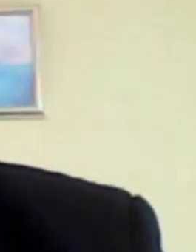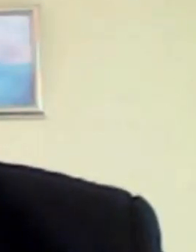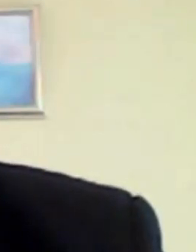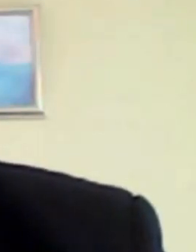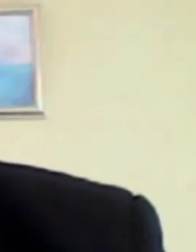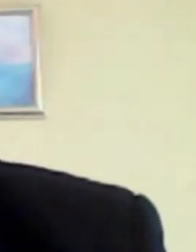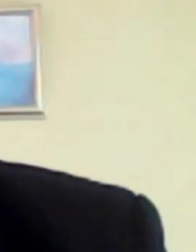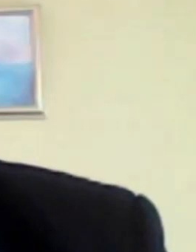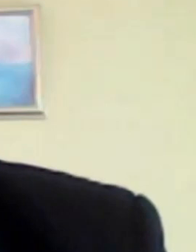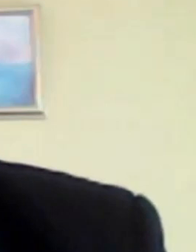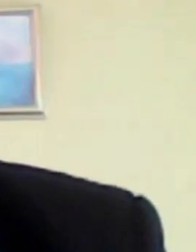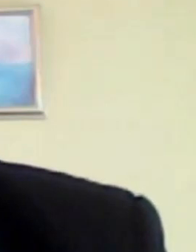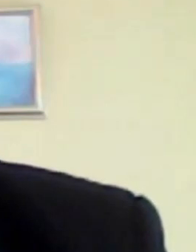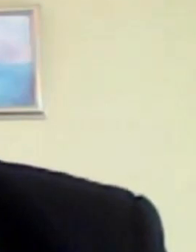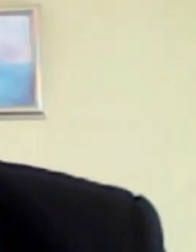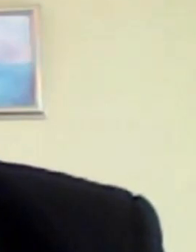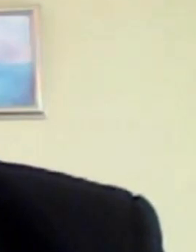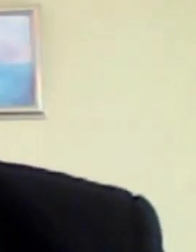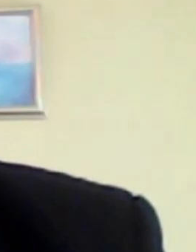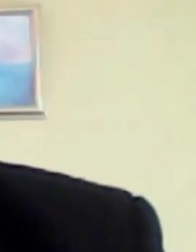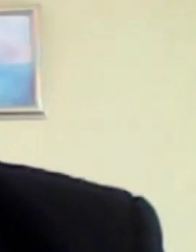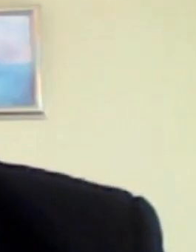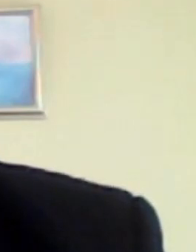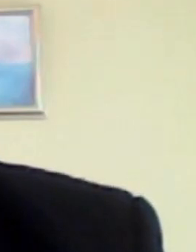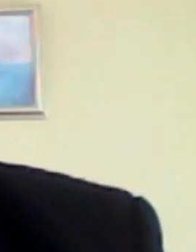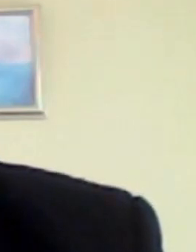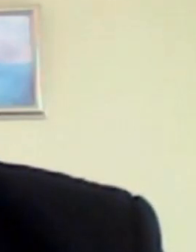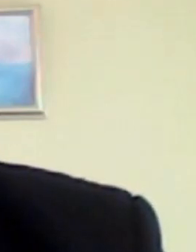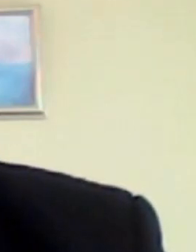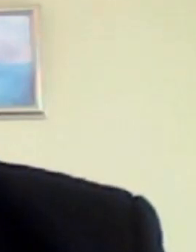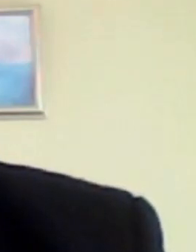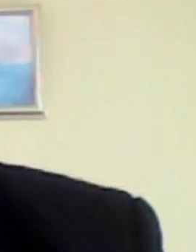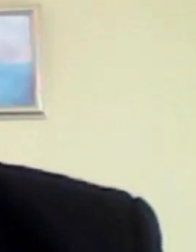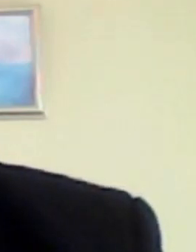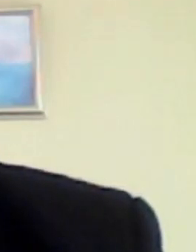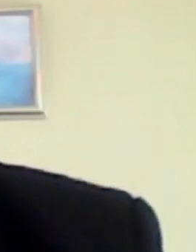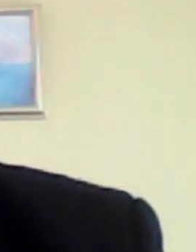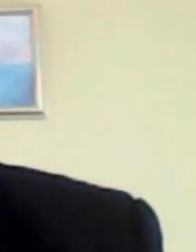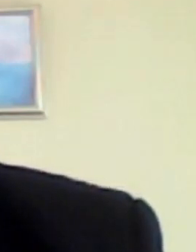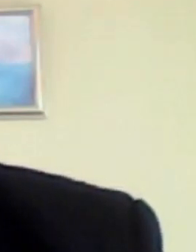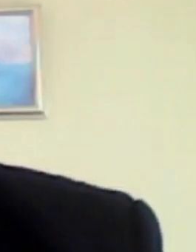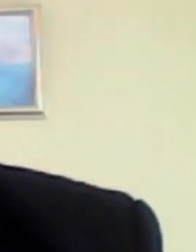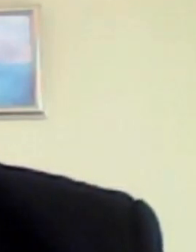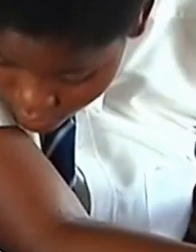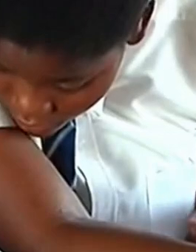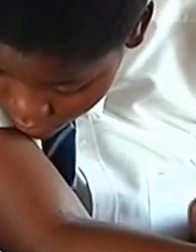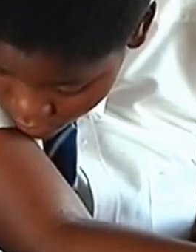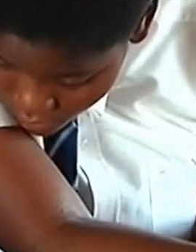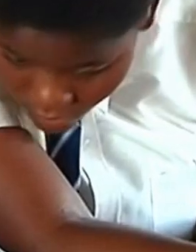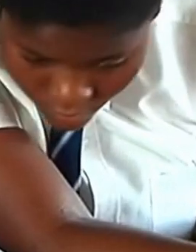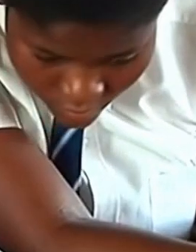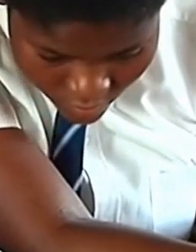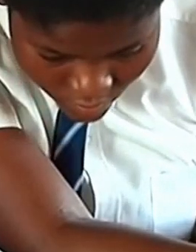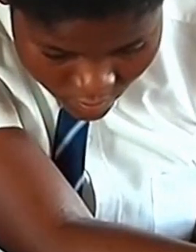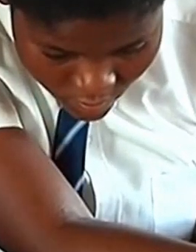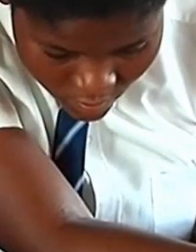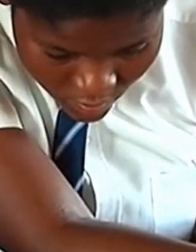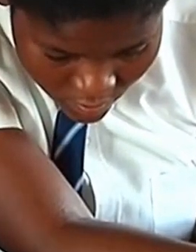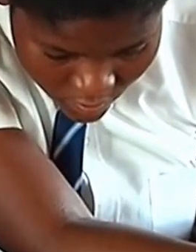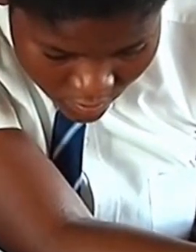that we give everybody a chance to prepare in terms of the availability